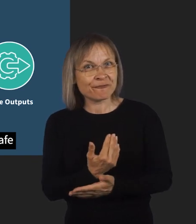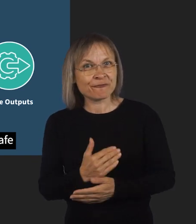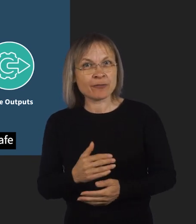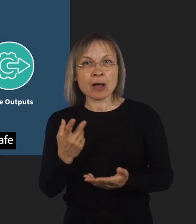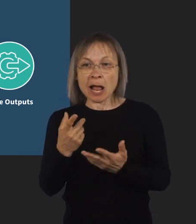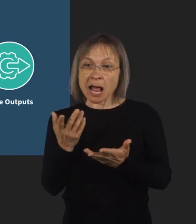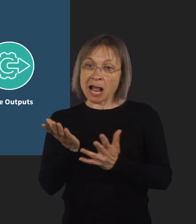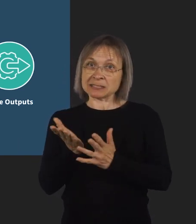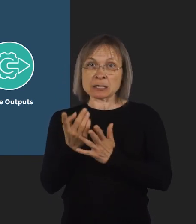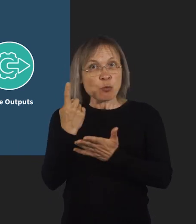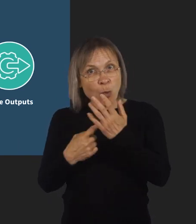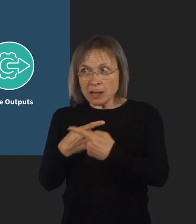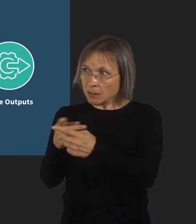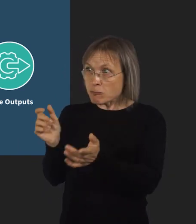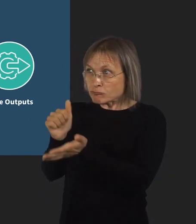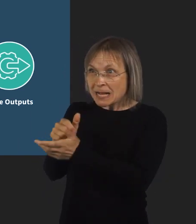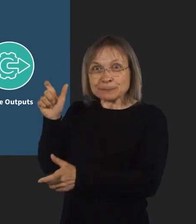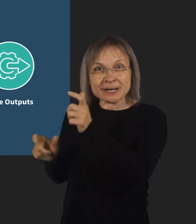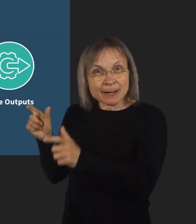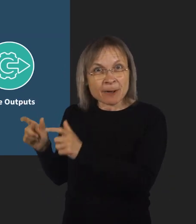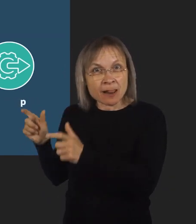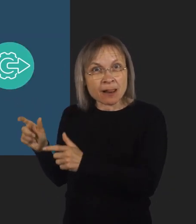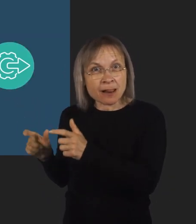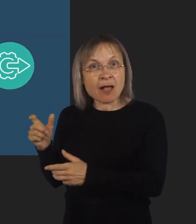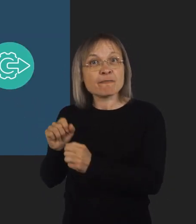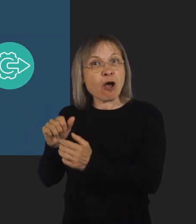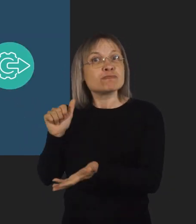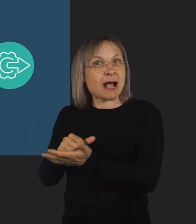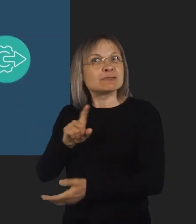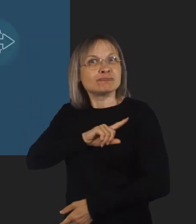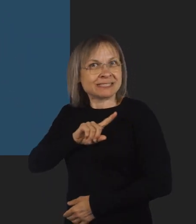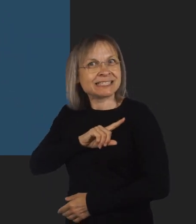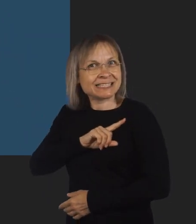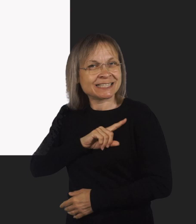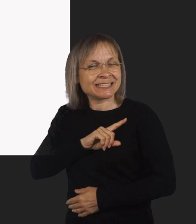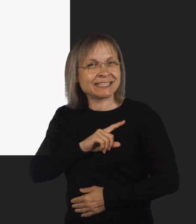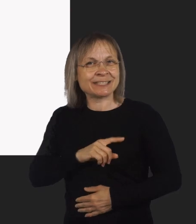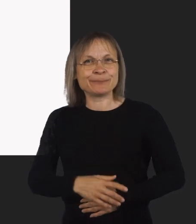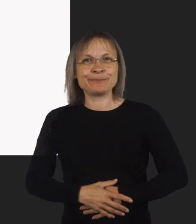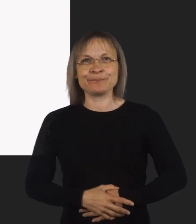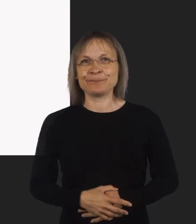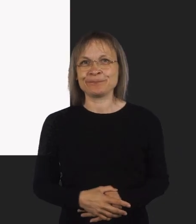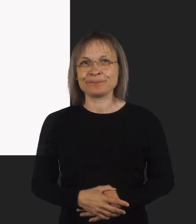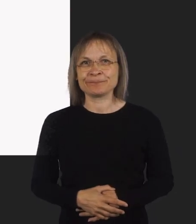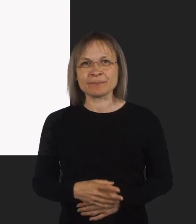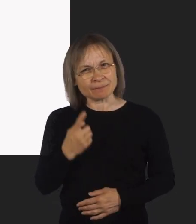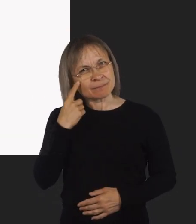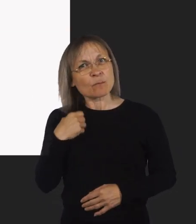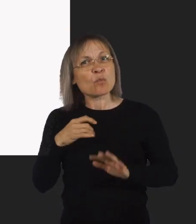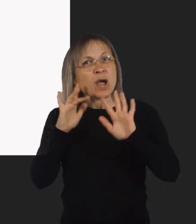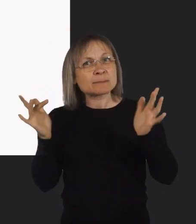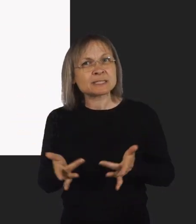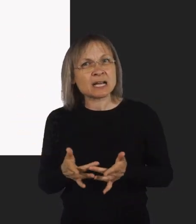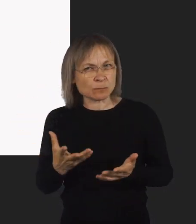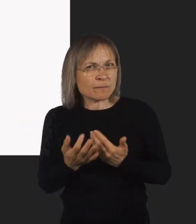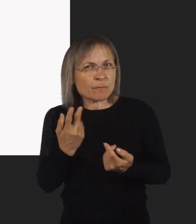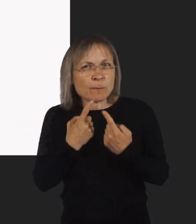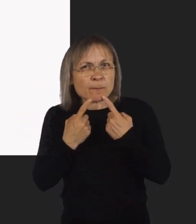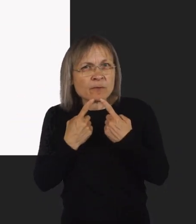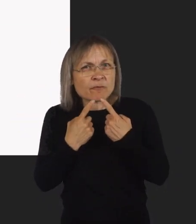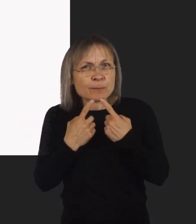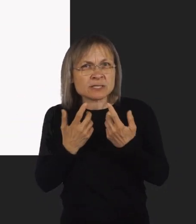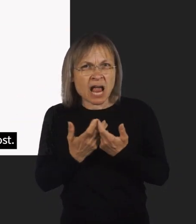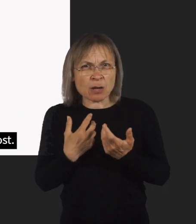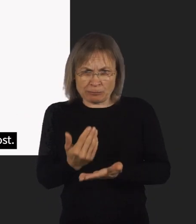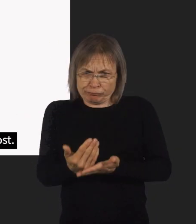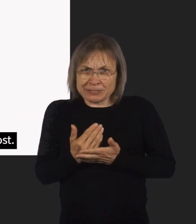you safe and ensure access is granted only to the right people for the right reasons. Visit our website to